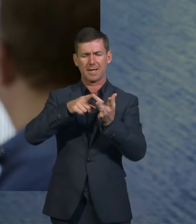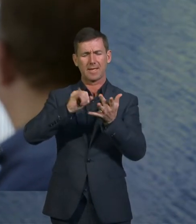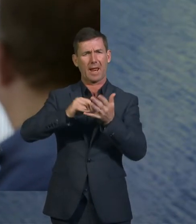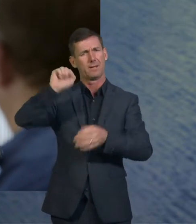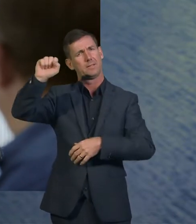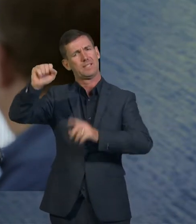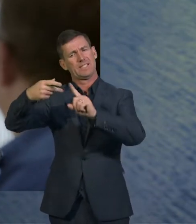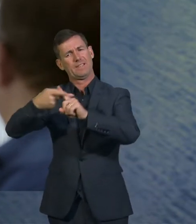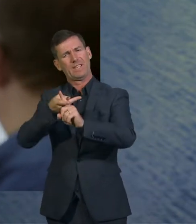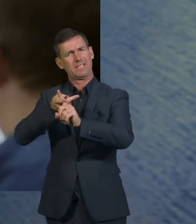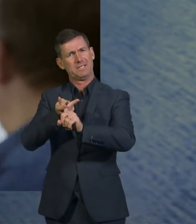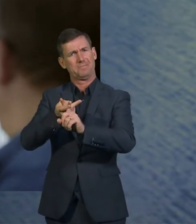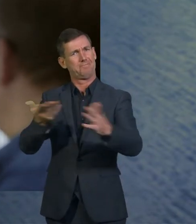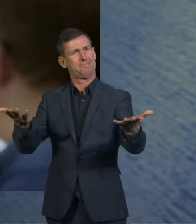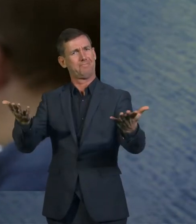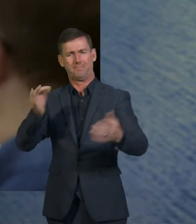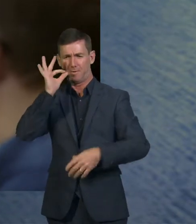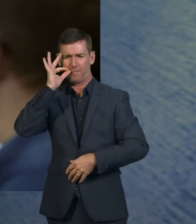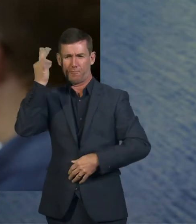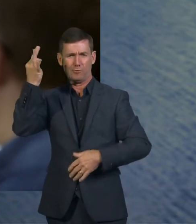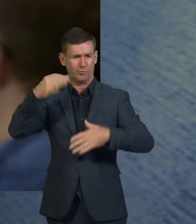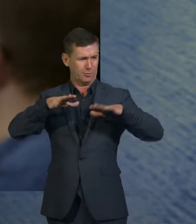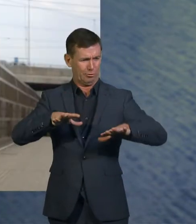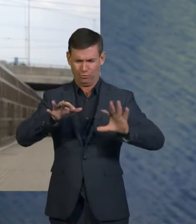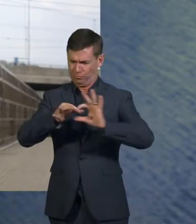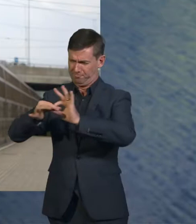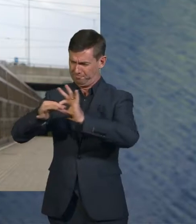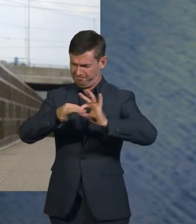Franco-British cooperation has done it again.